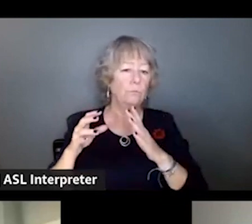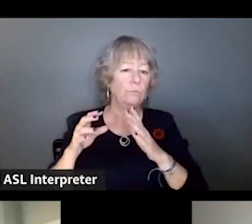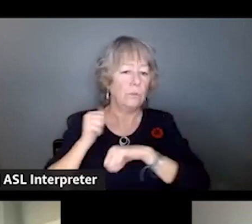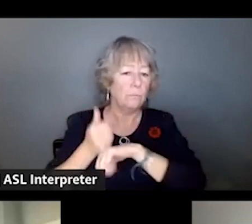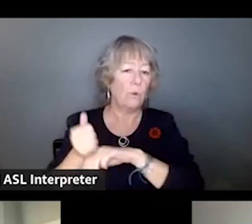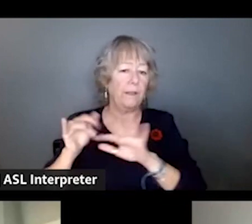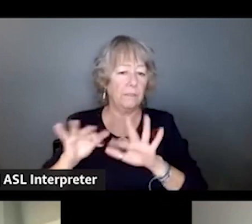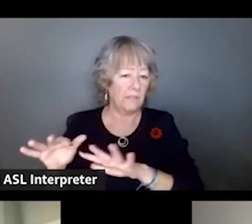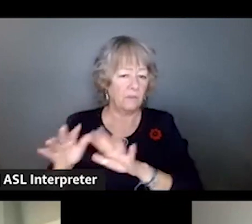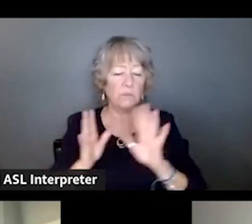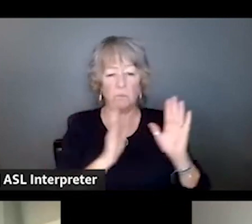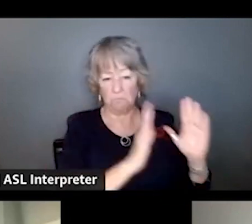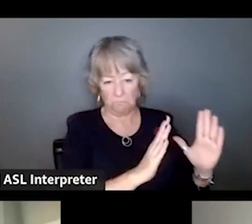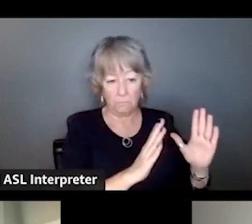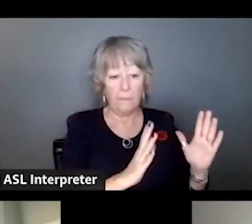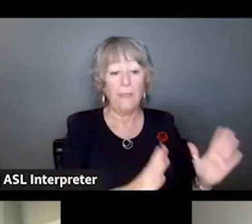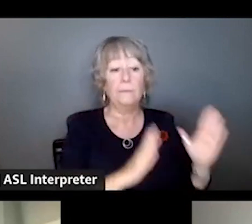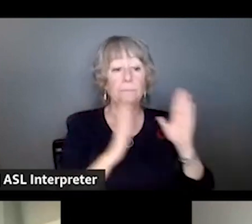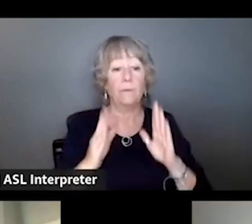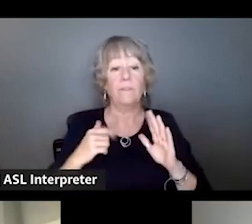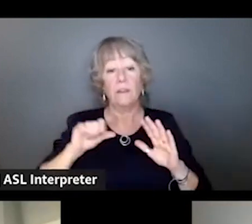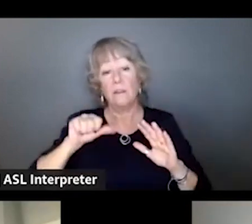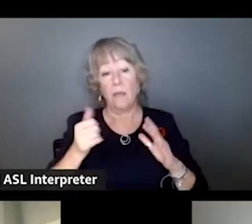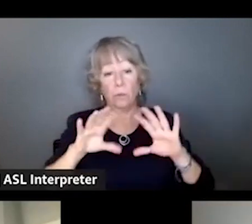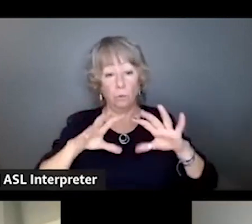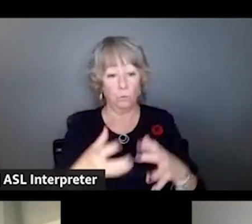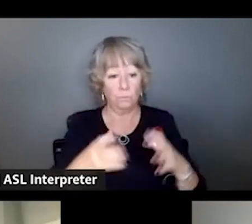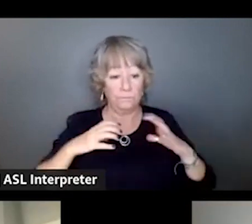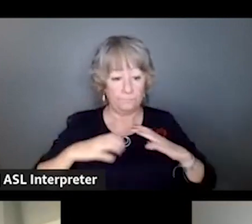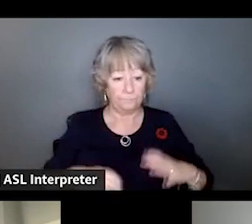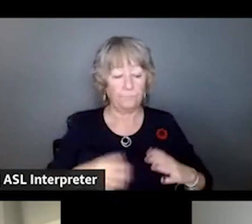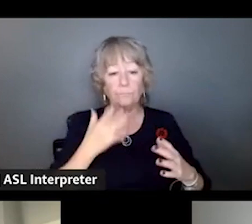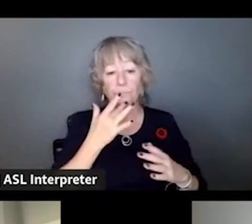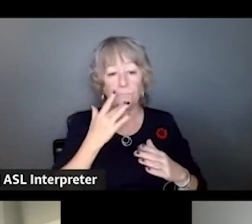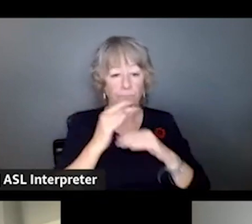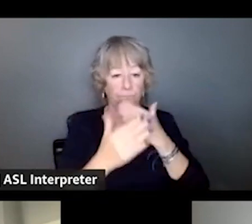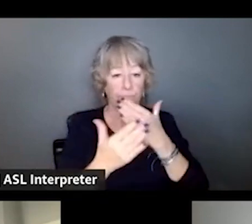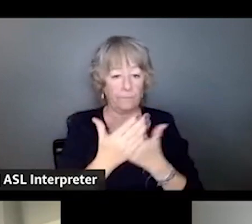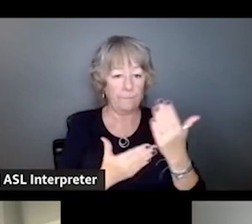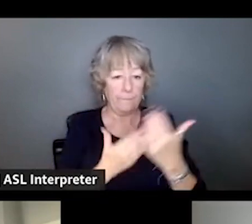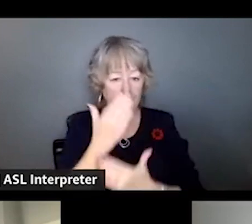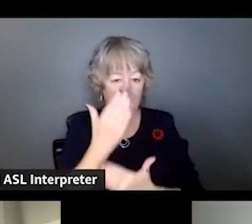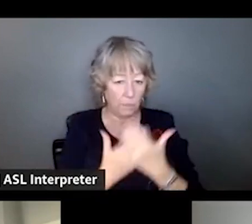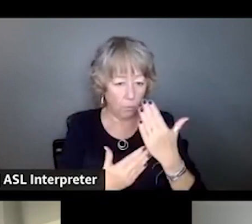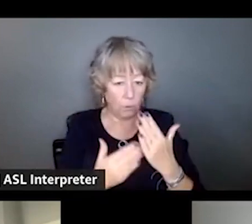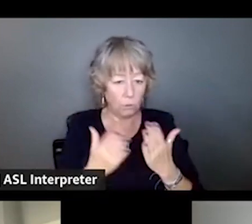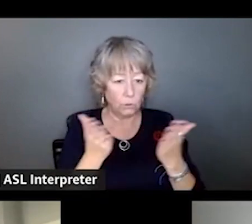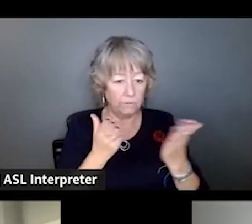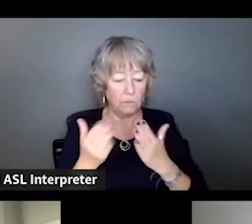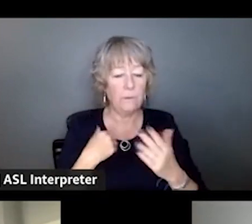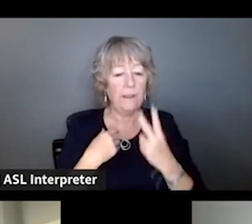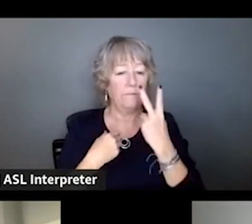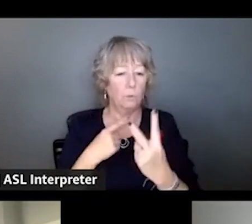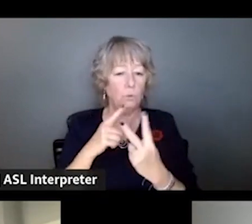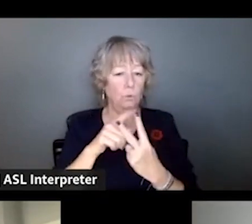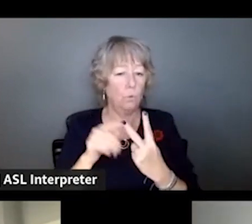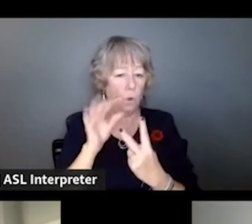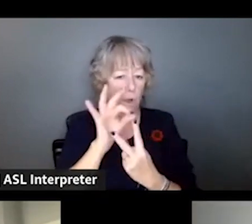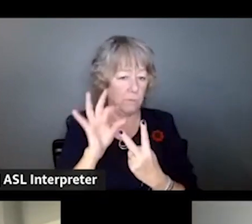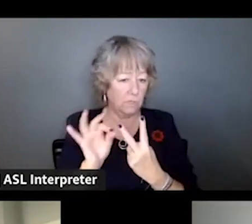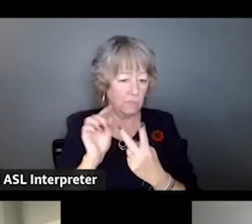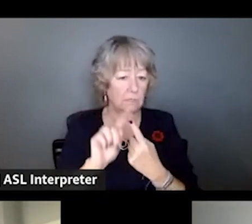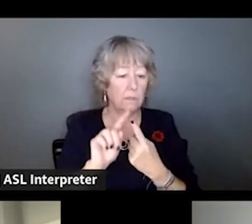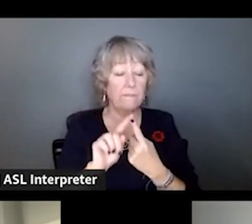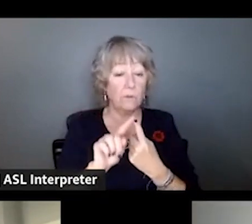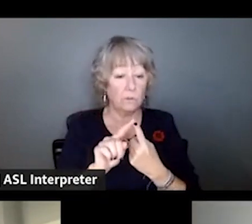Then there's the other set of customers that prefer managed service. And for that, we have two options in Amazon Opensearch Service. The